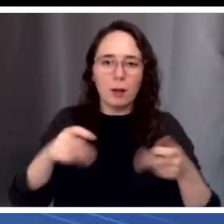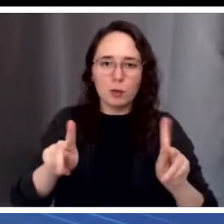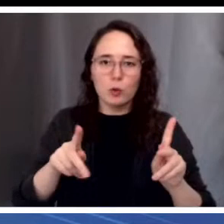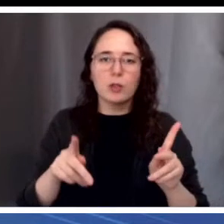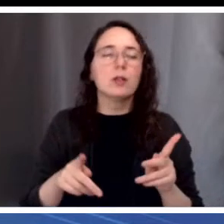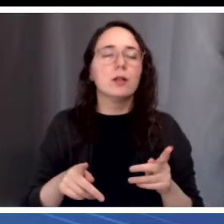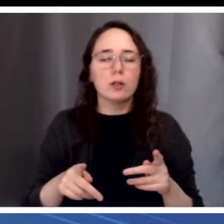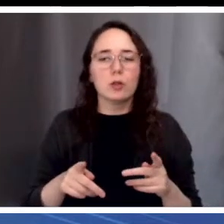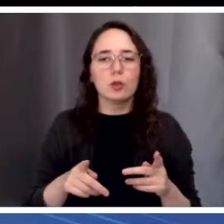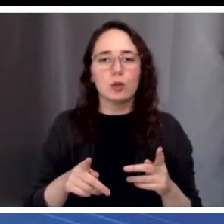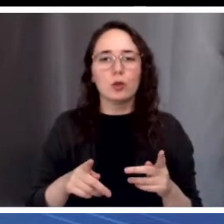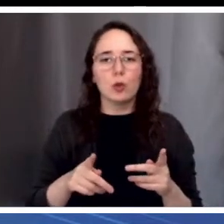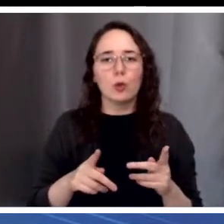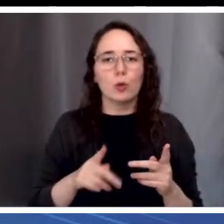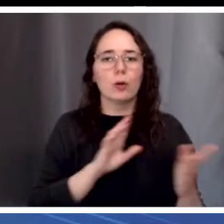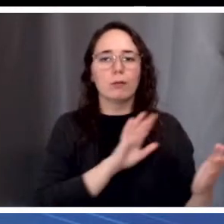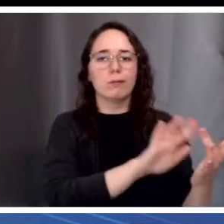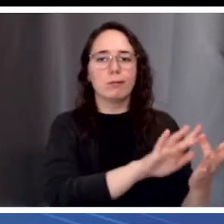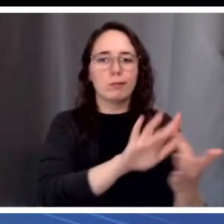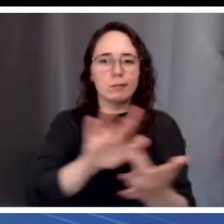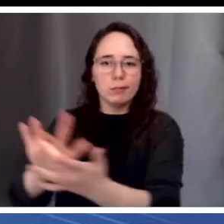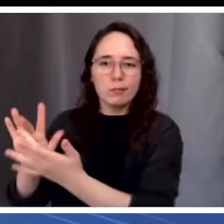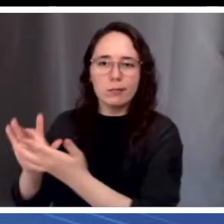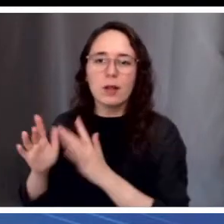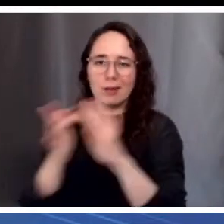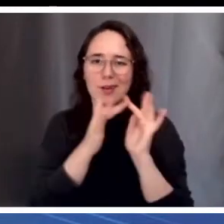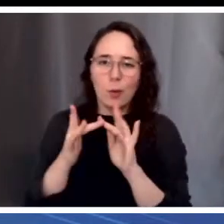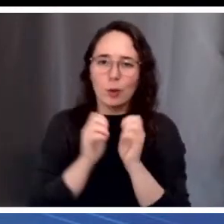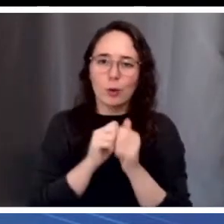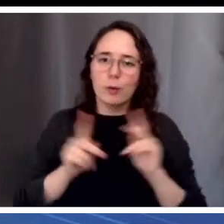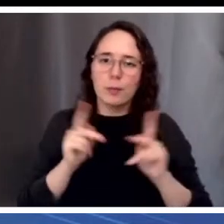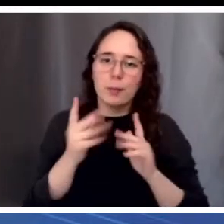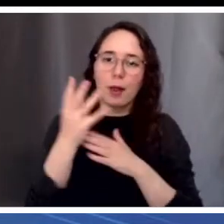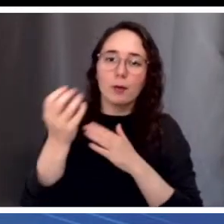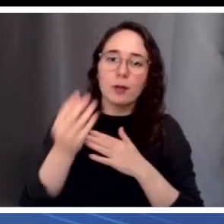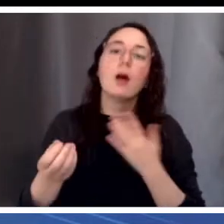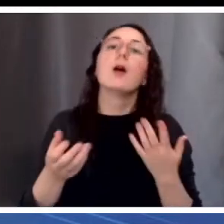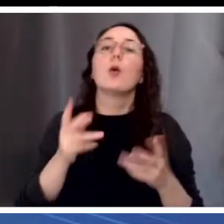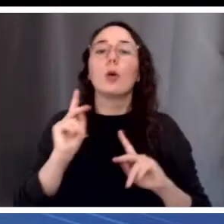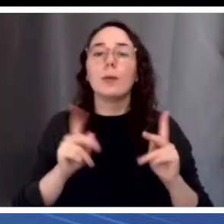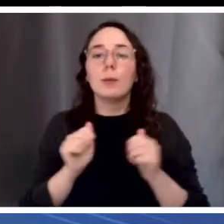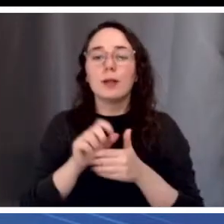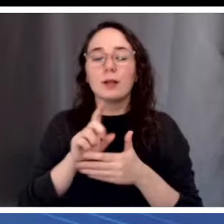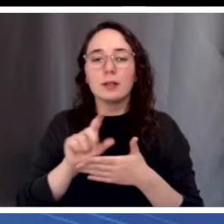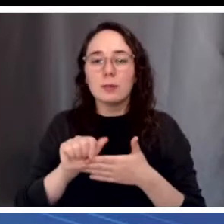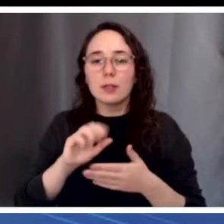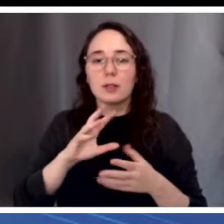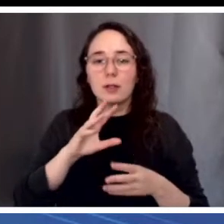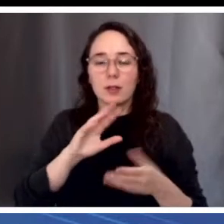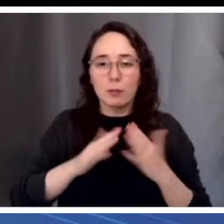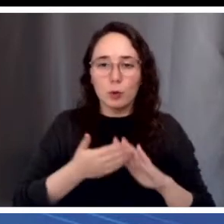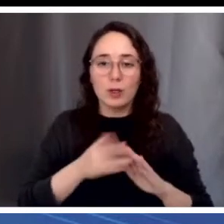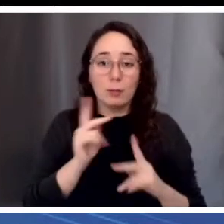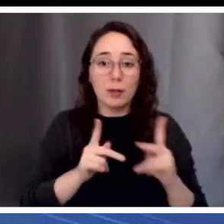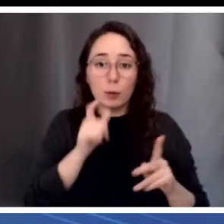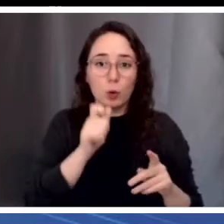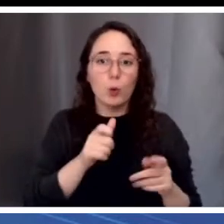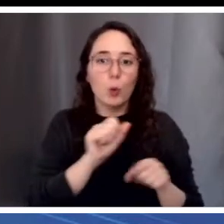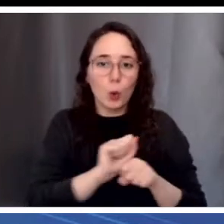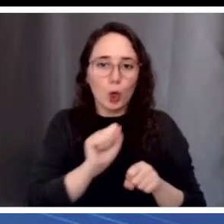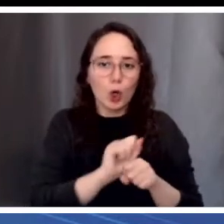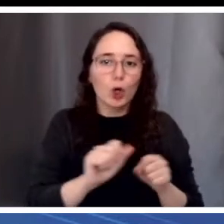the disability community and those associated with inclusivity and diversity